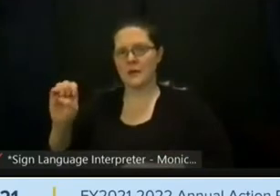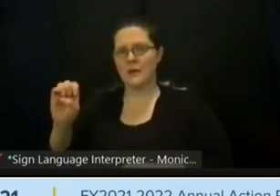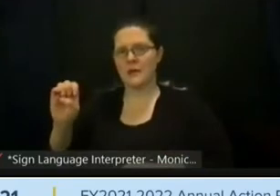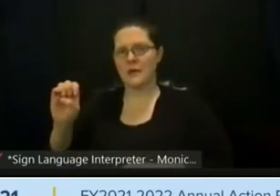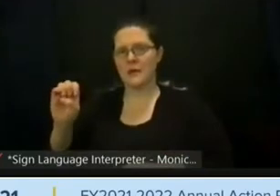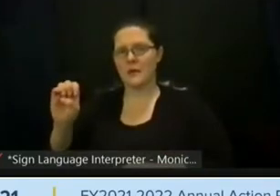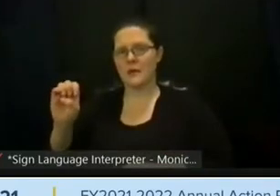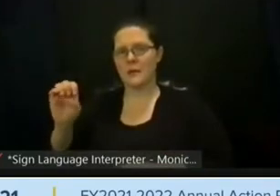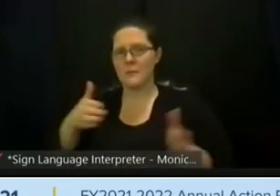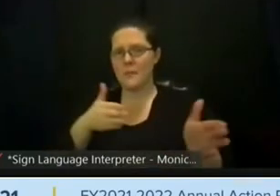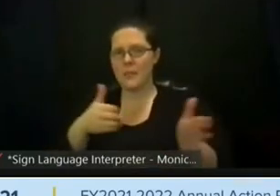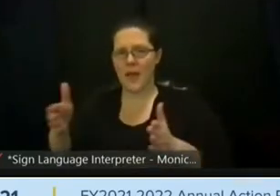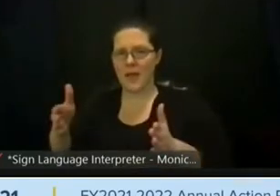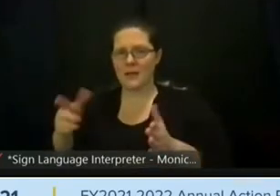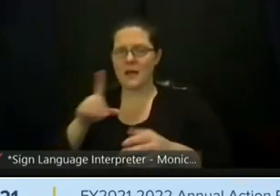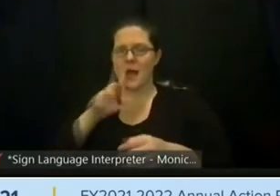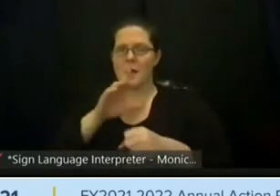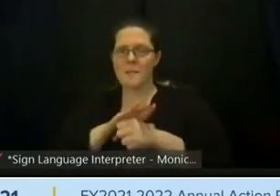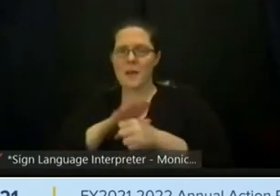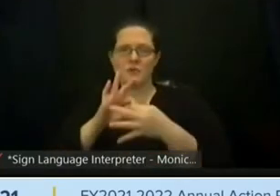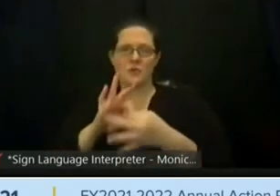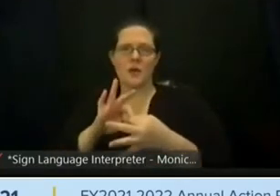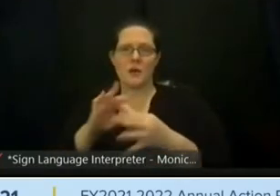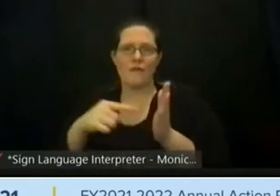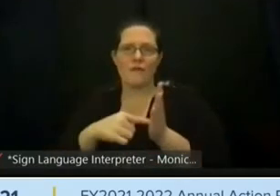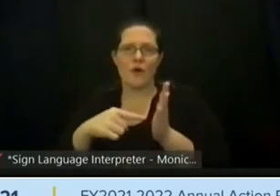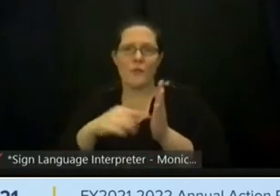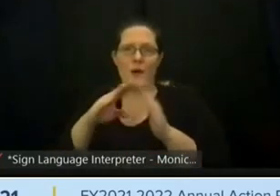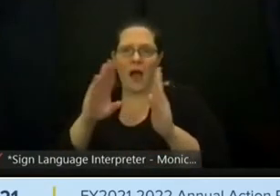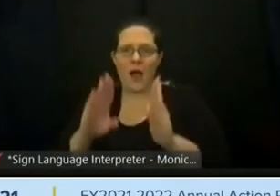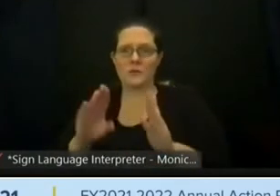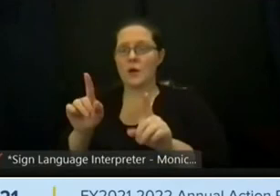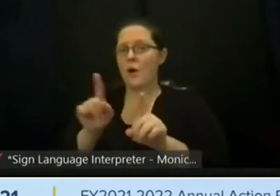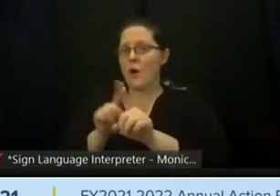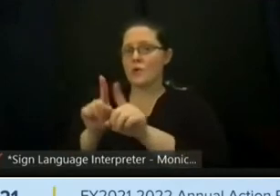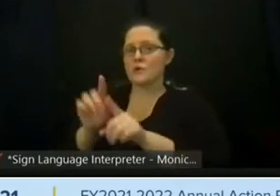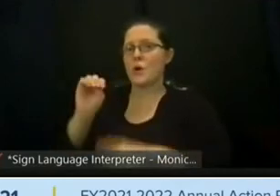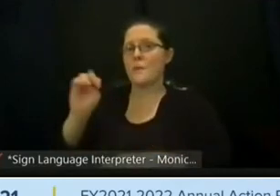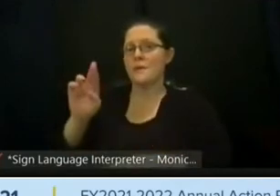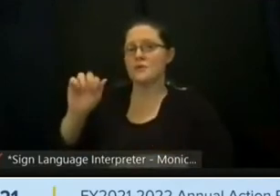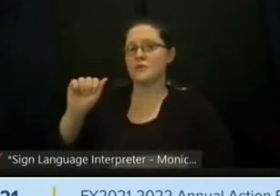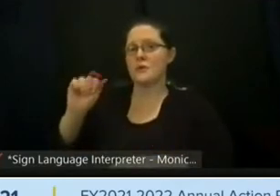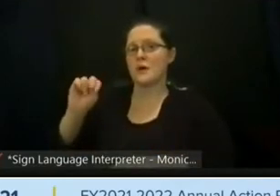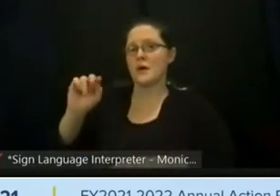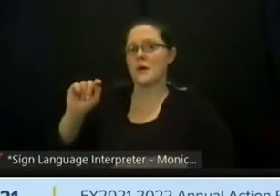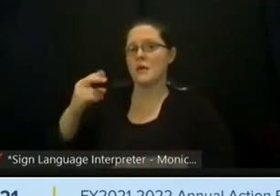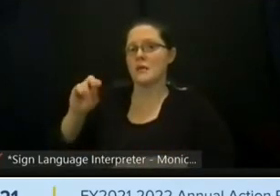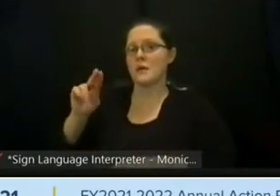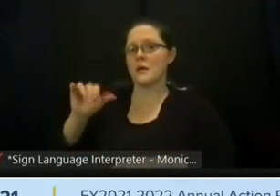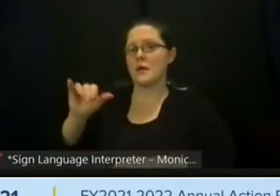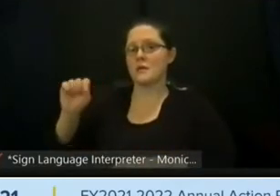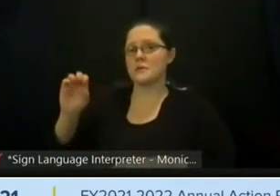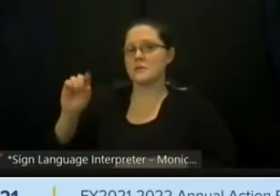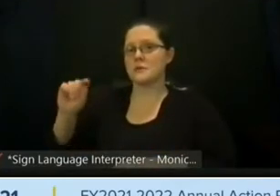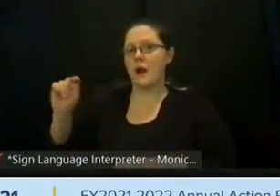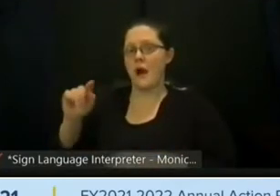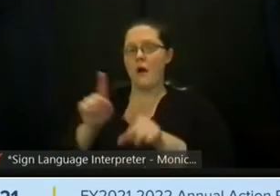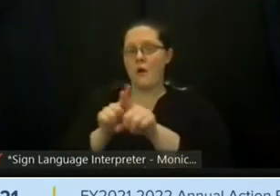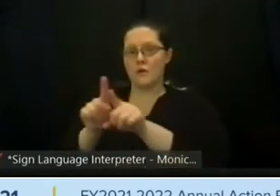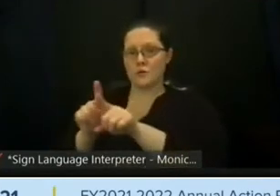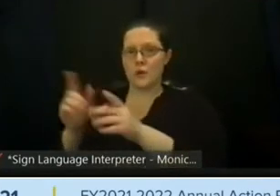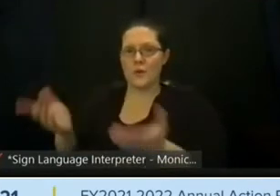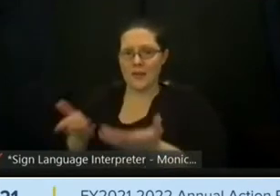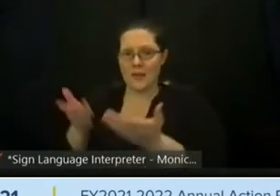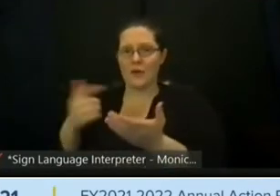plans and commitments on the affordable housing bond. I also know Mr. Anthony Scott is here. And I think it'd be useful also to hear from Mr.